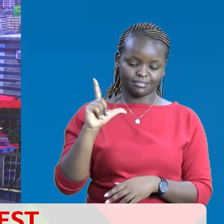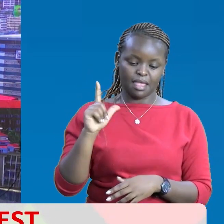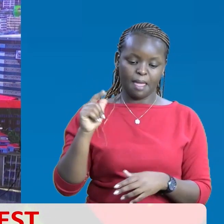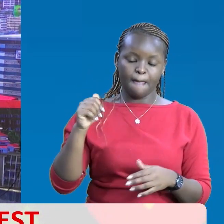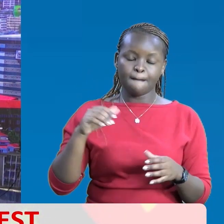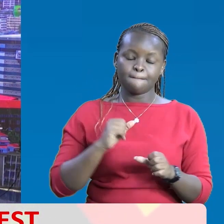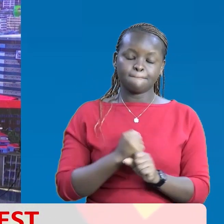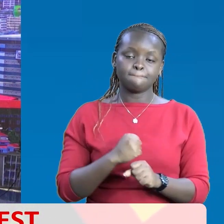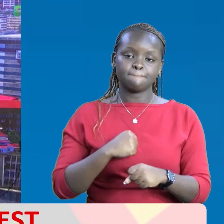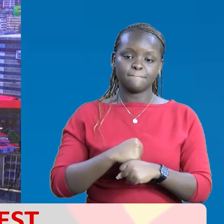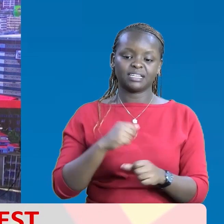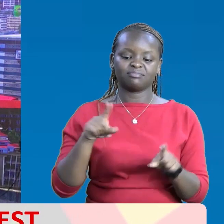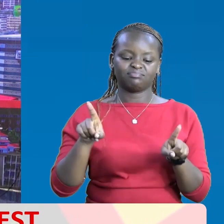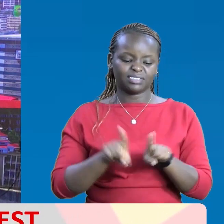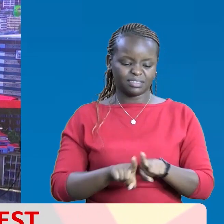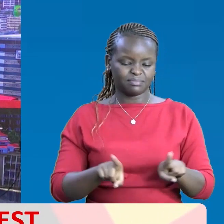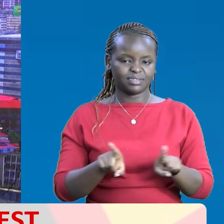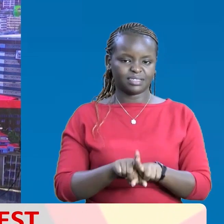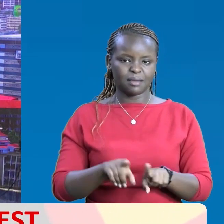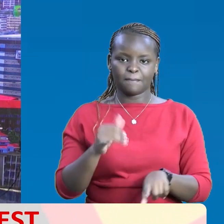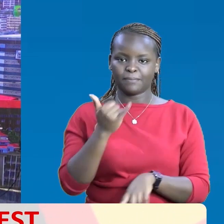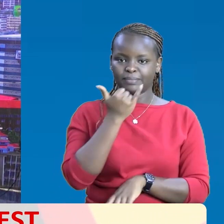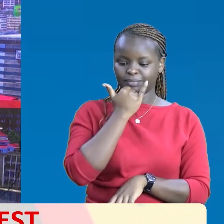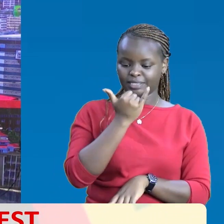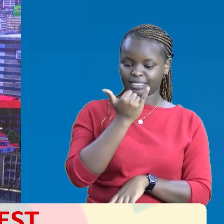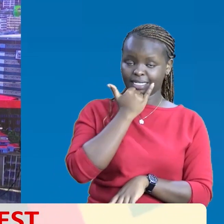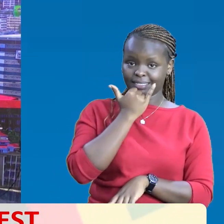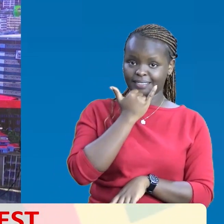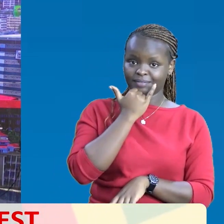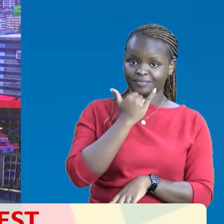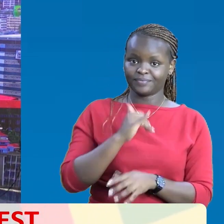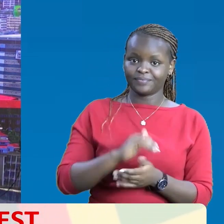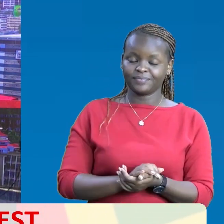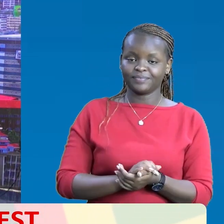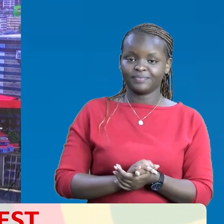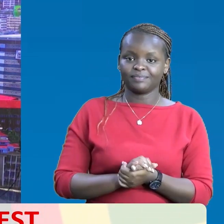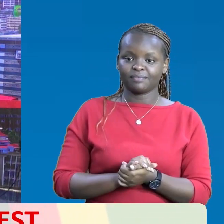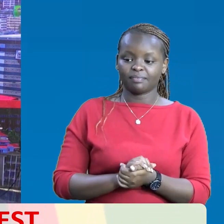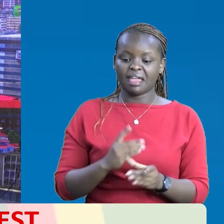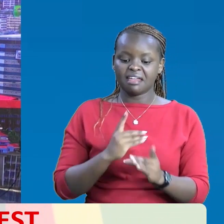sasa. Feedback from others makes them very, very defensive.